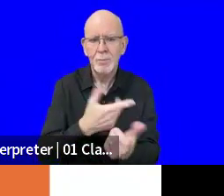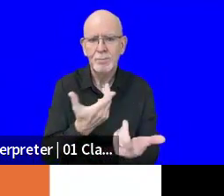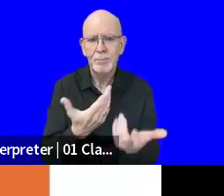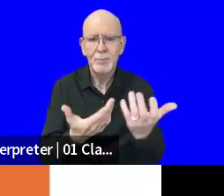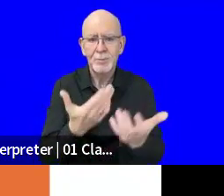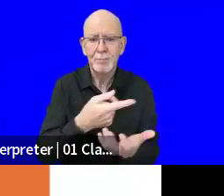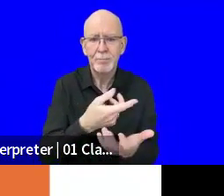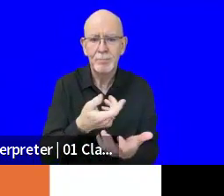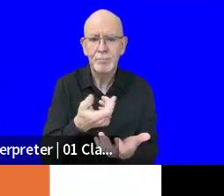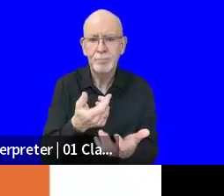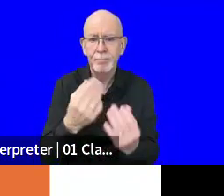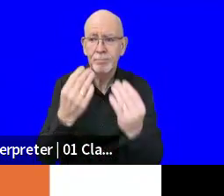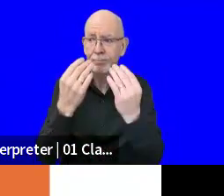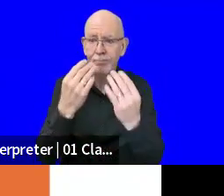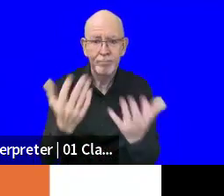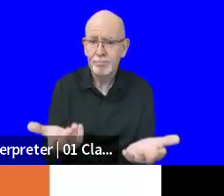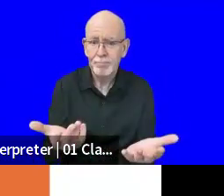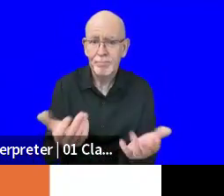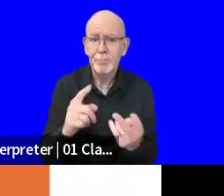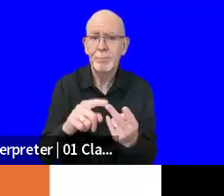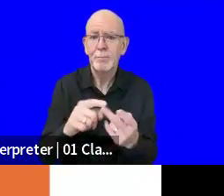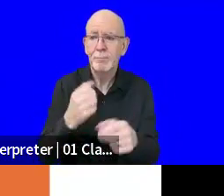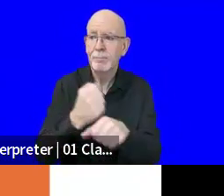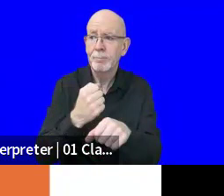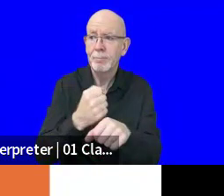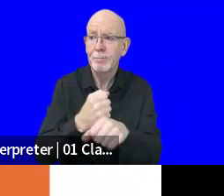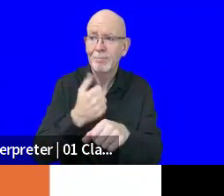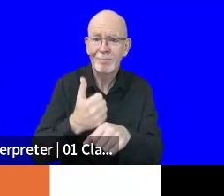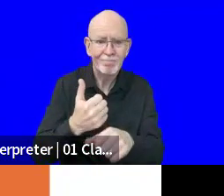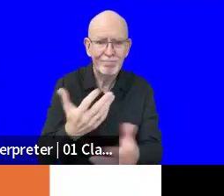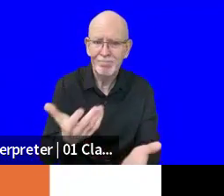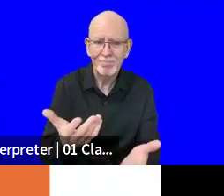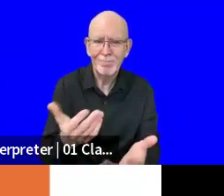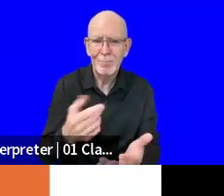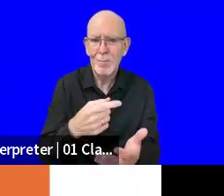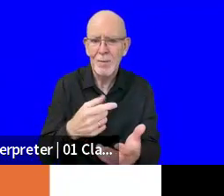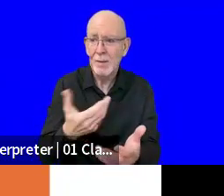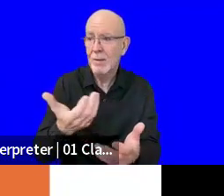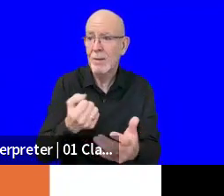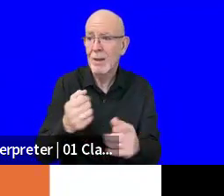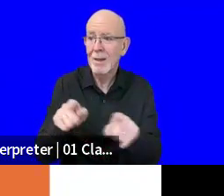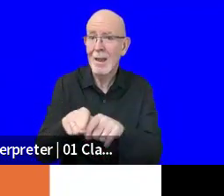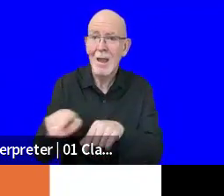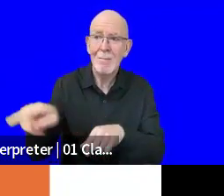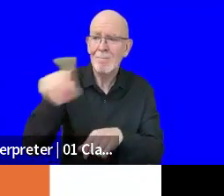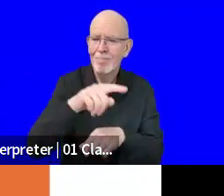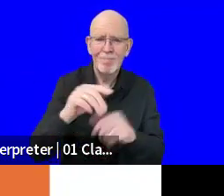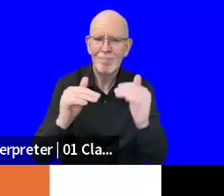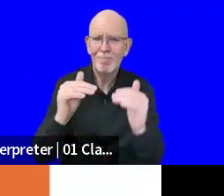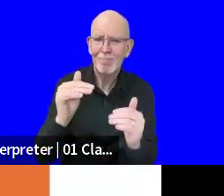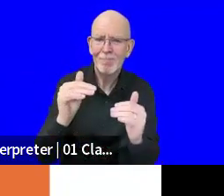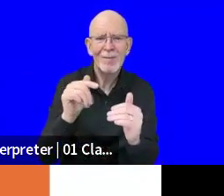in the household may have to step in and provide support to people with disabilities because they lack the